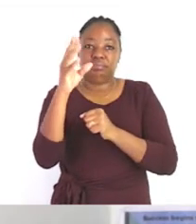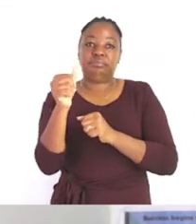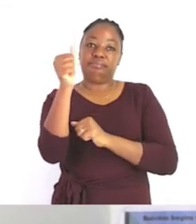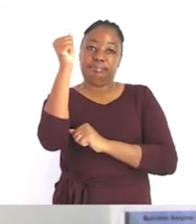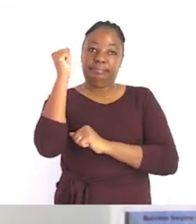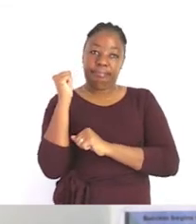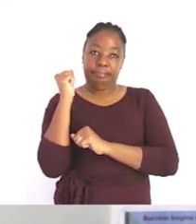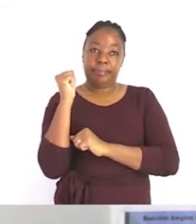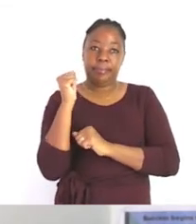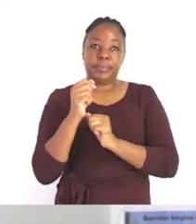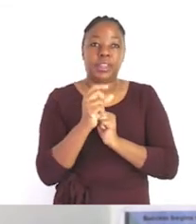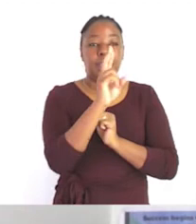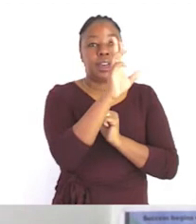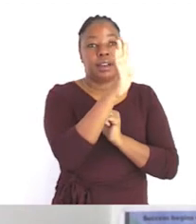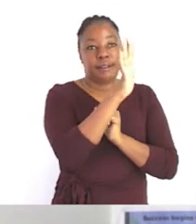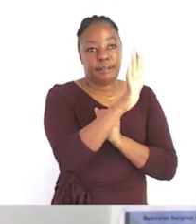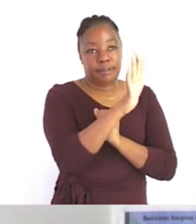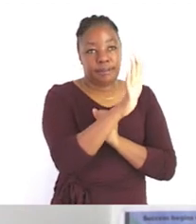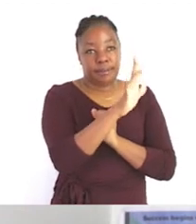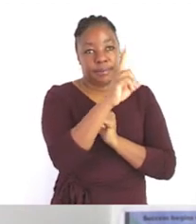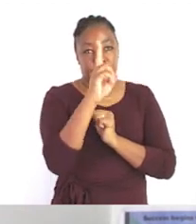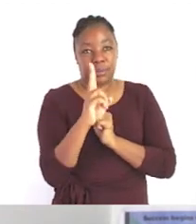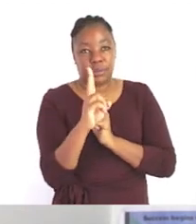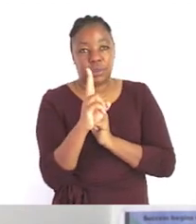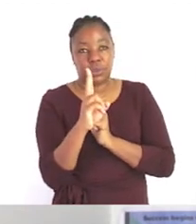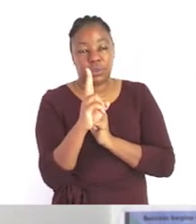have 52, and we're counting backwards.